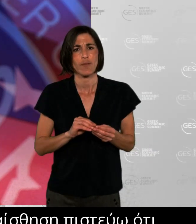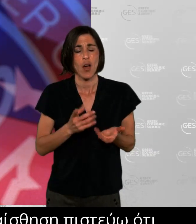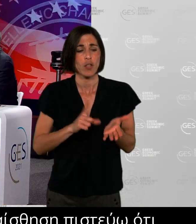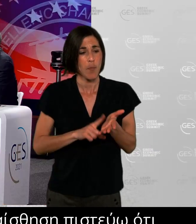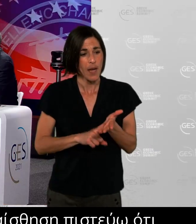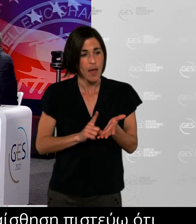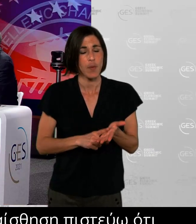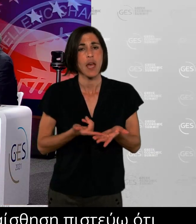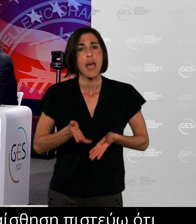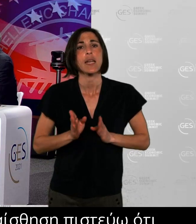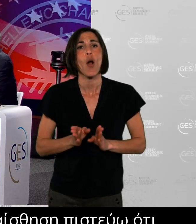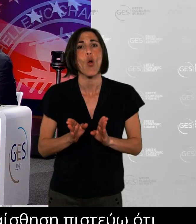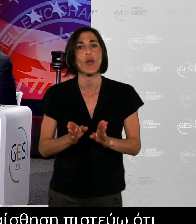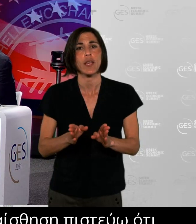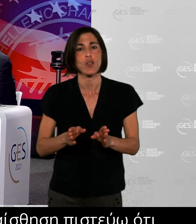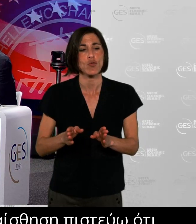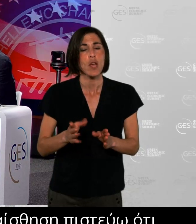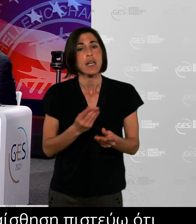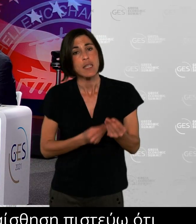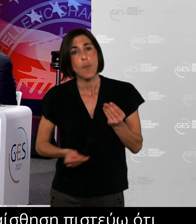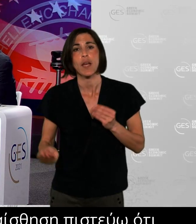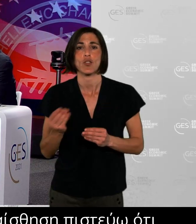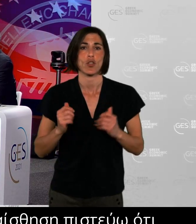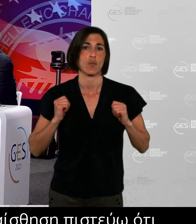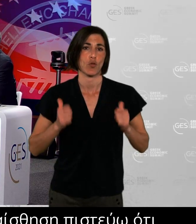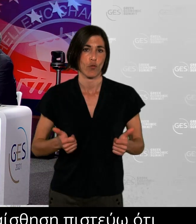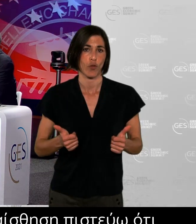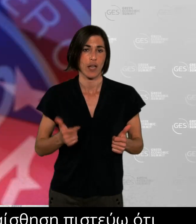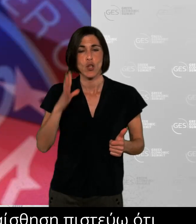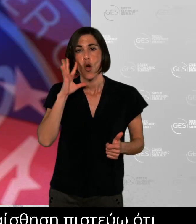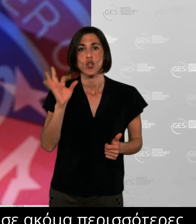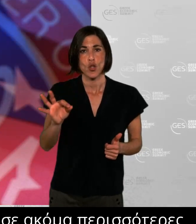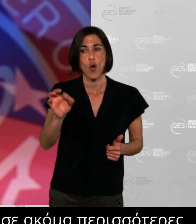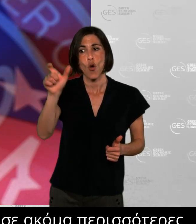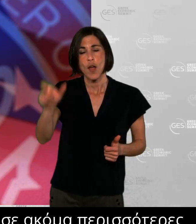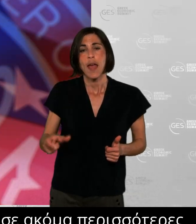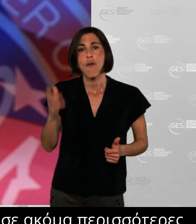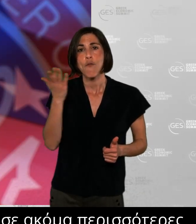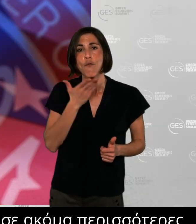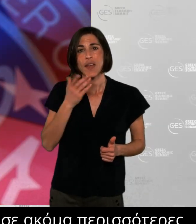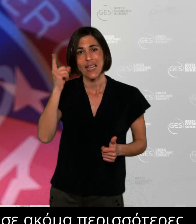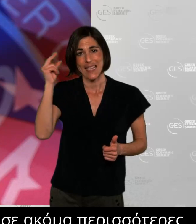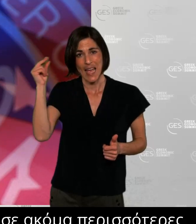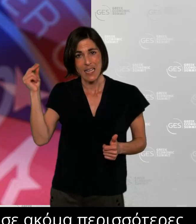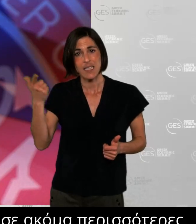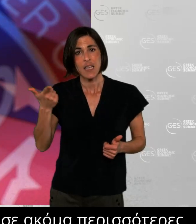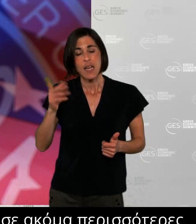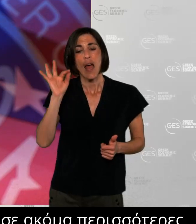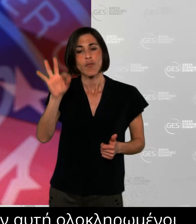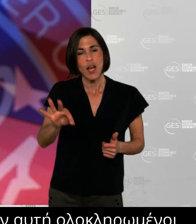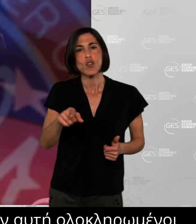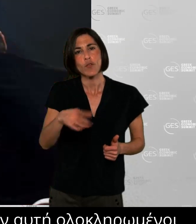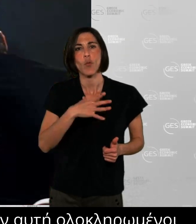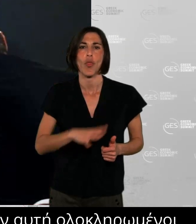the educational process. The second area beyond character formation is capacity, the development of capacities